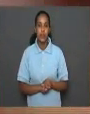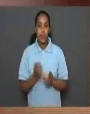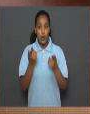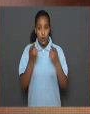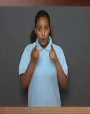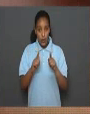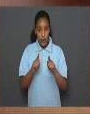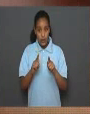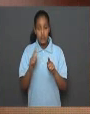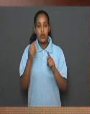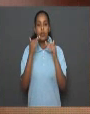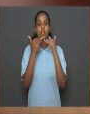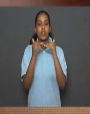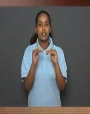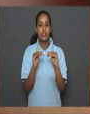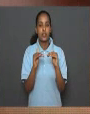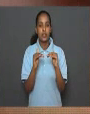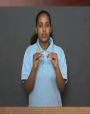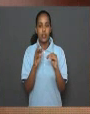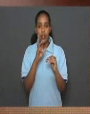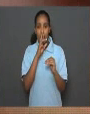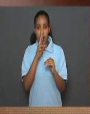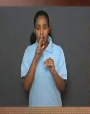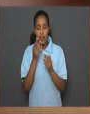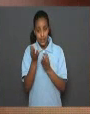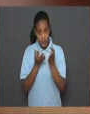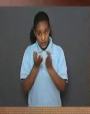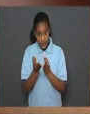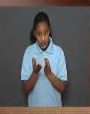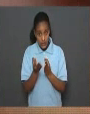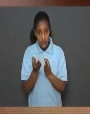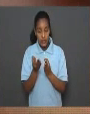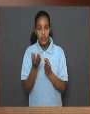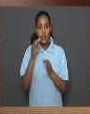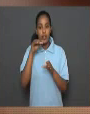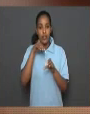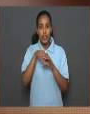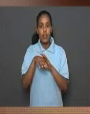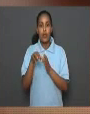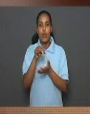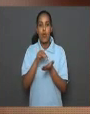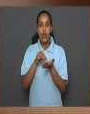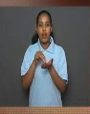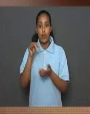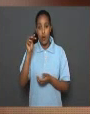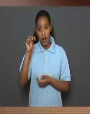When the concentrations are expressed in